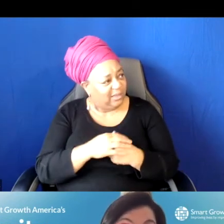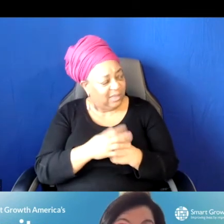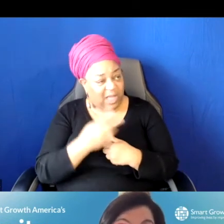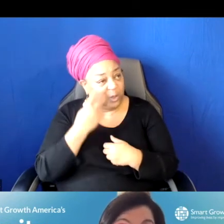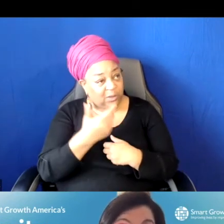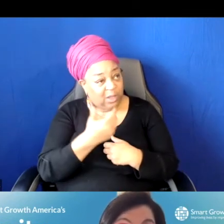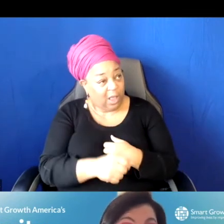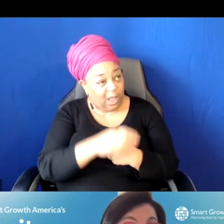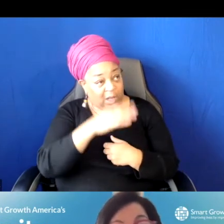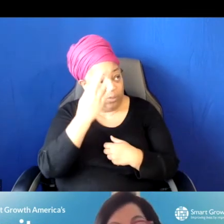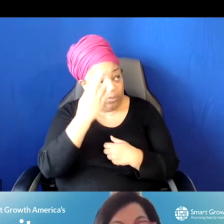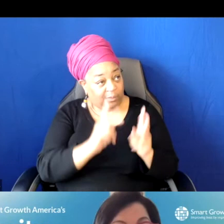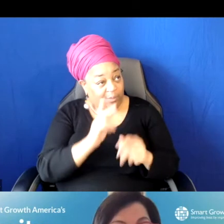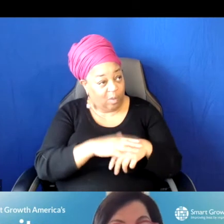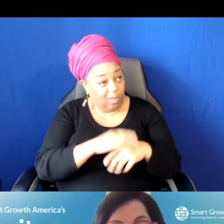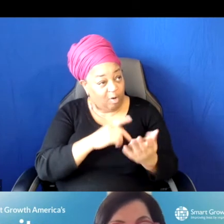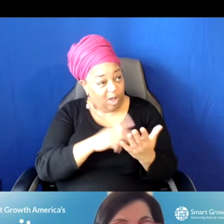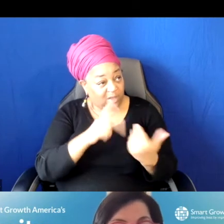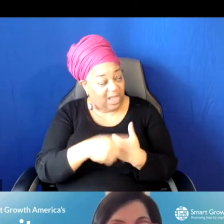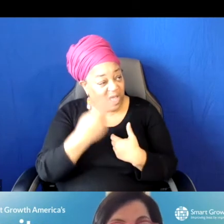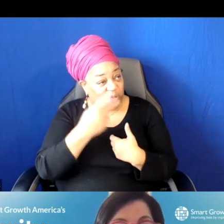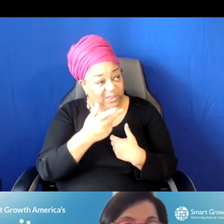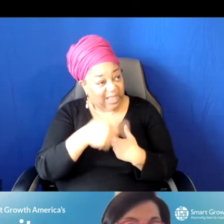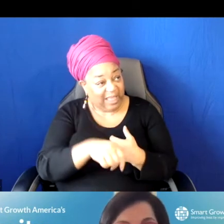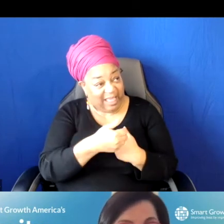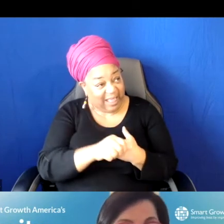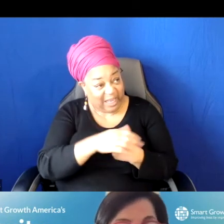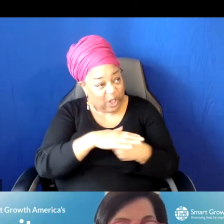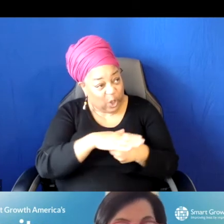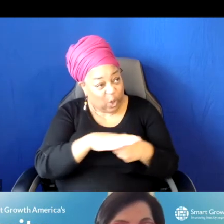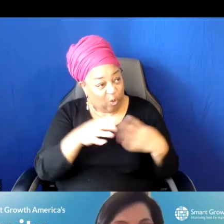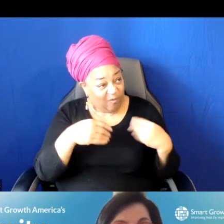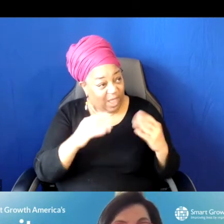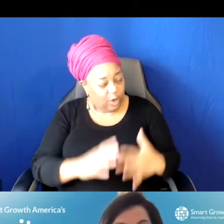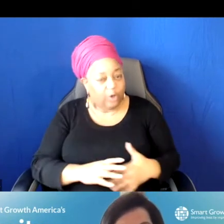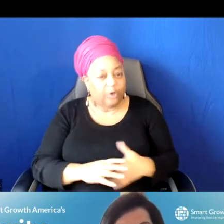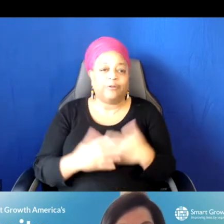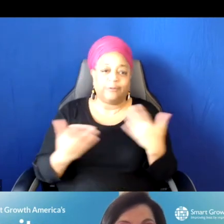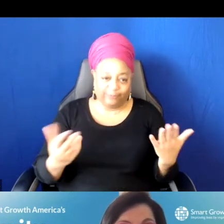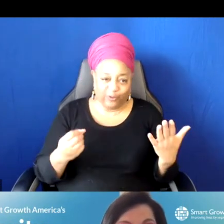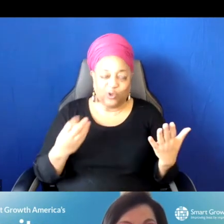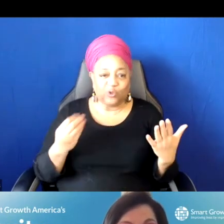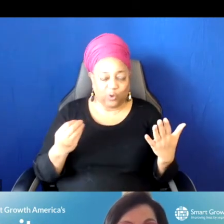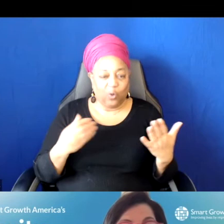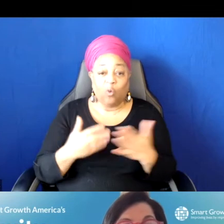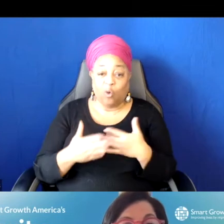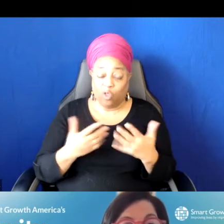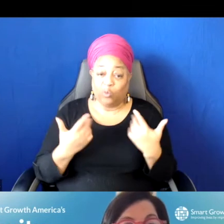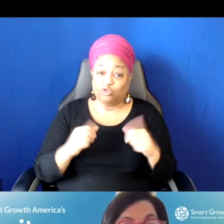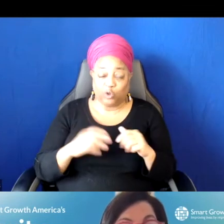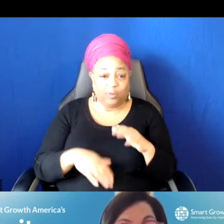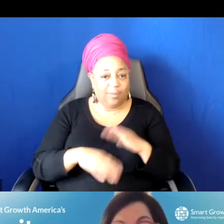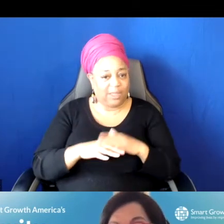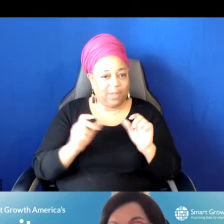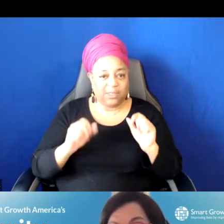on this project. I don't see any local vendors, right? And so although we tried to maximize our ability